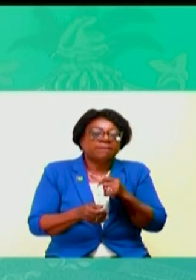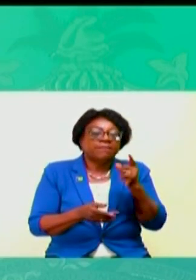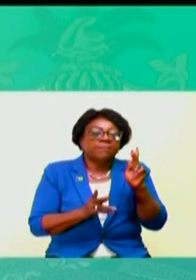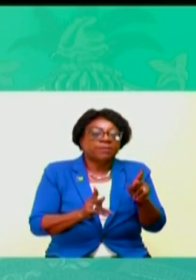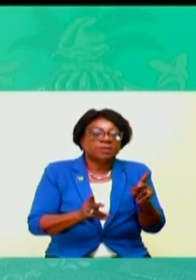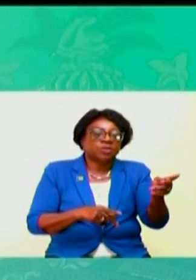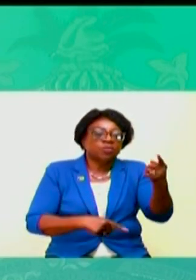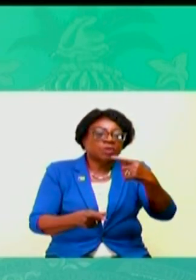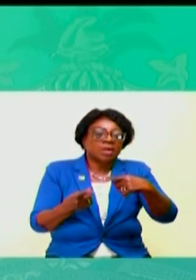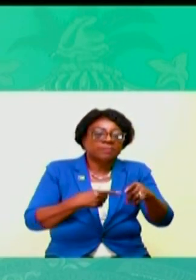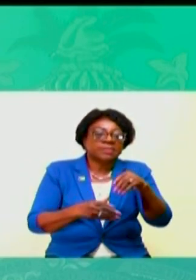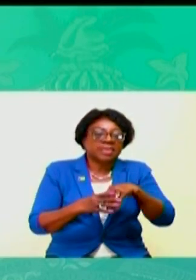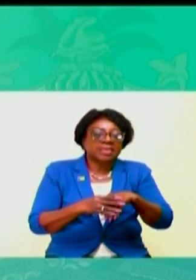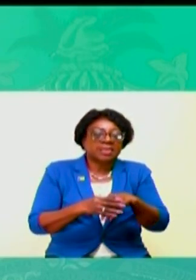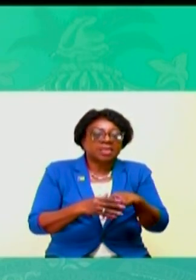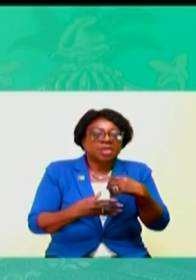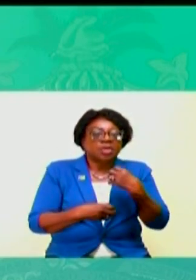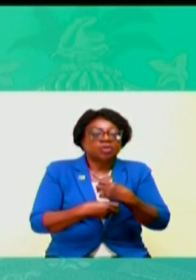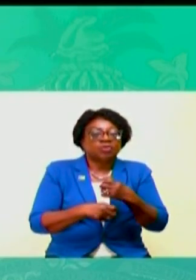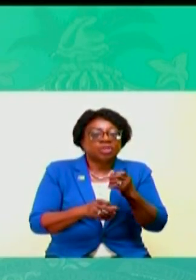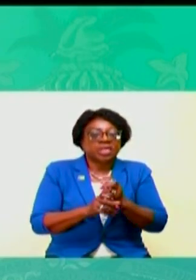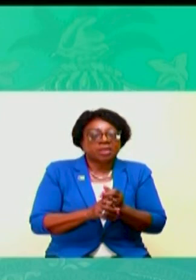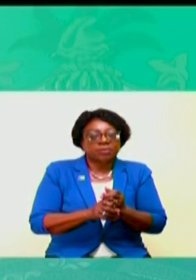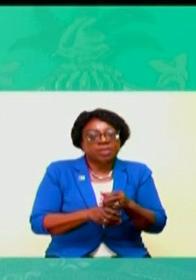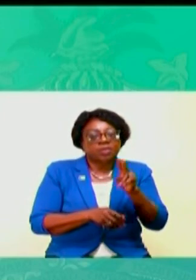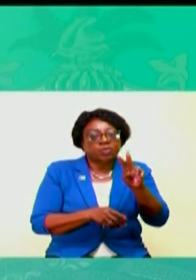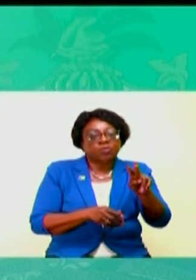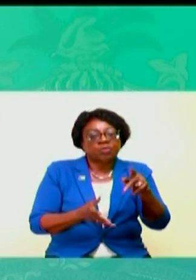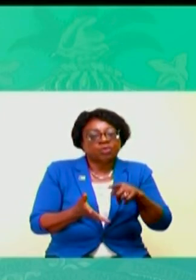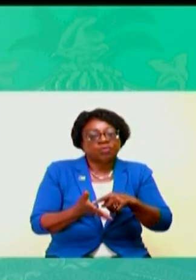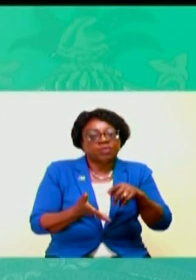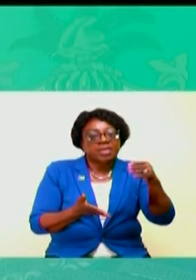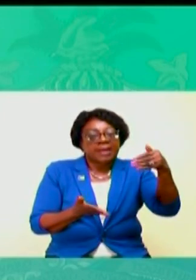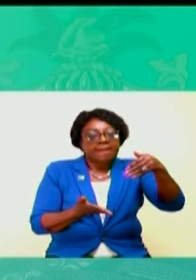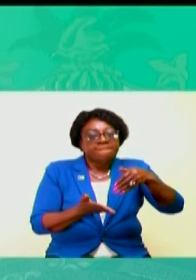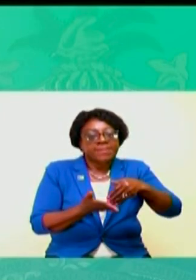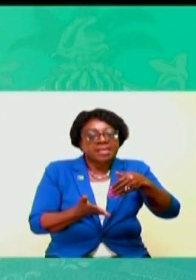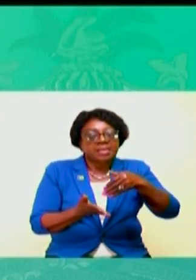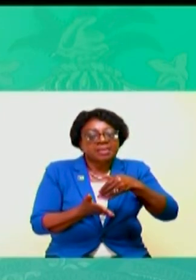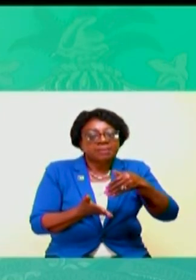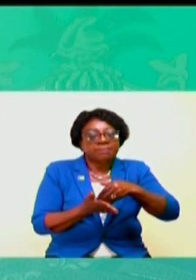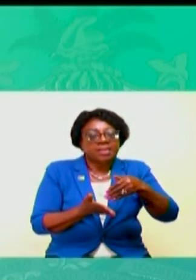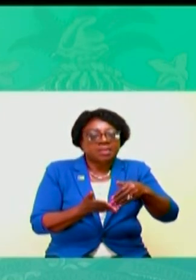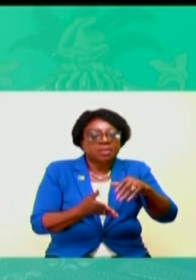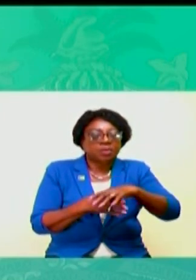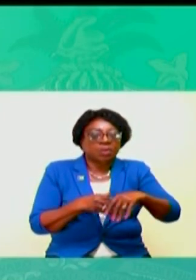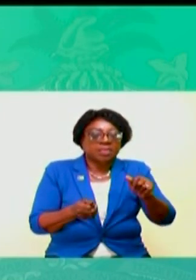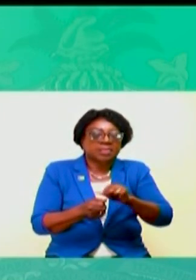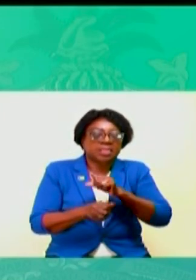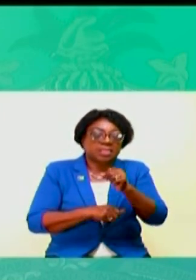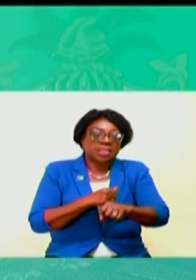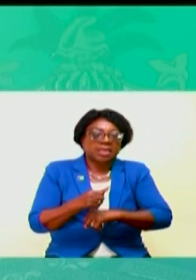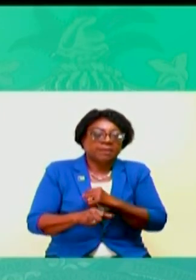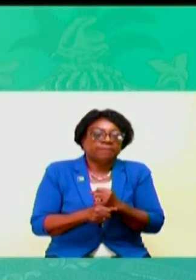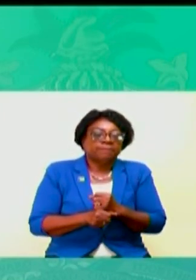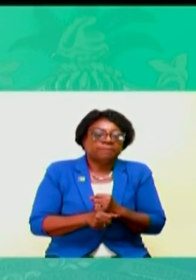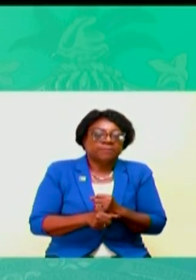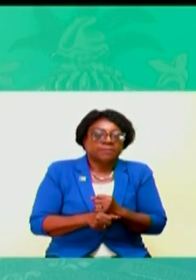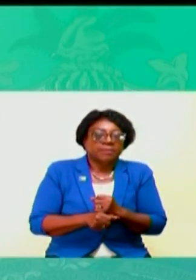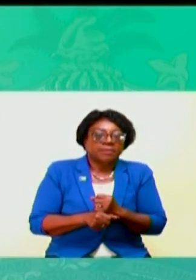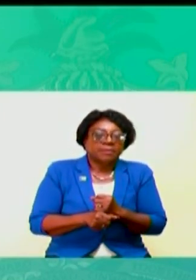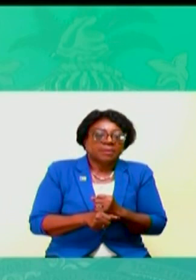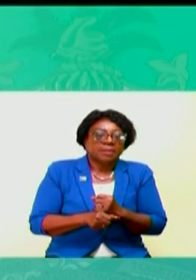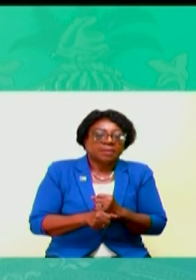to generate $2 to $3 million per year. Wow. Robbery. Now, this isn't a confidential